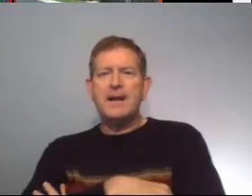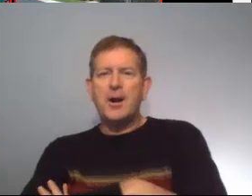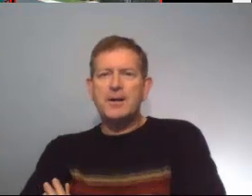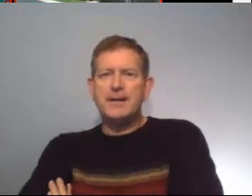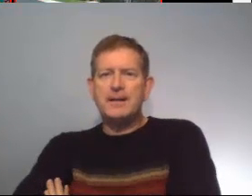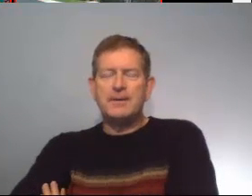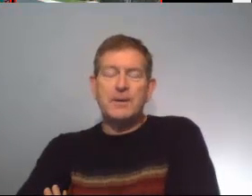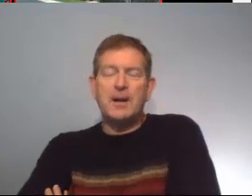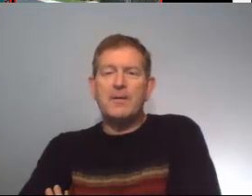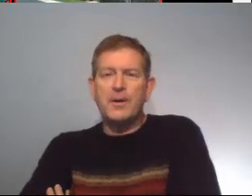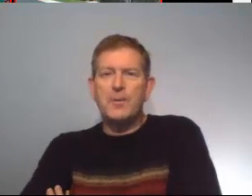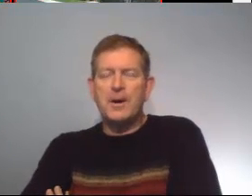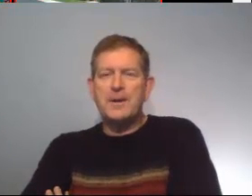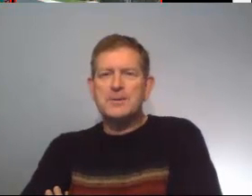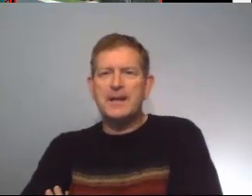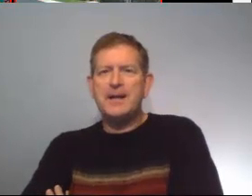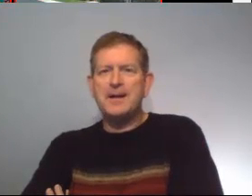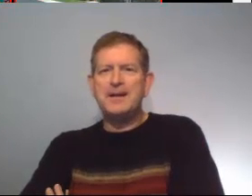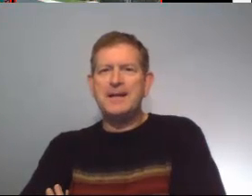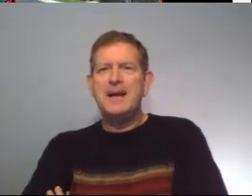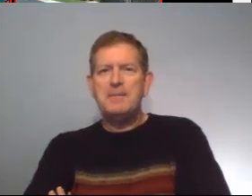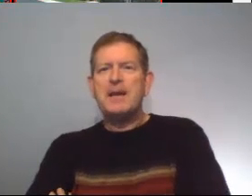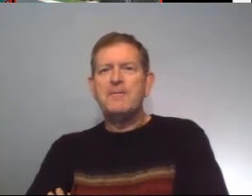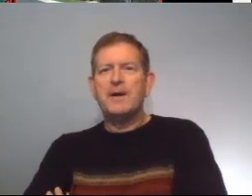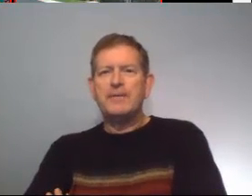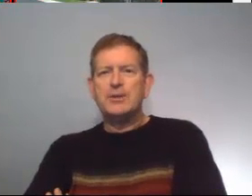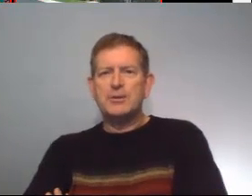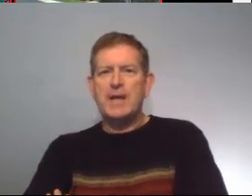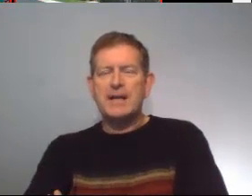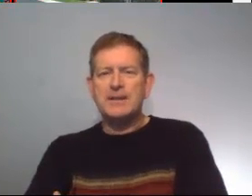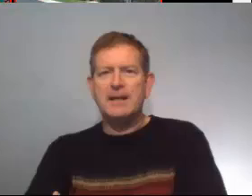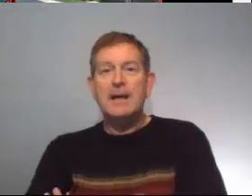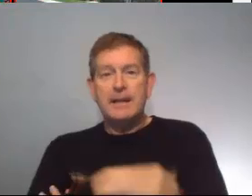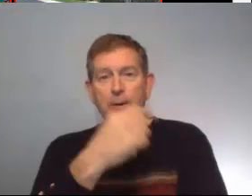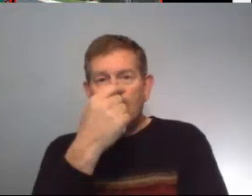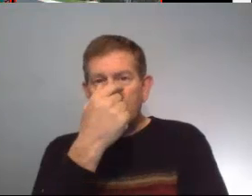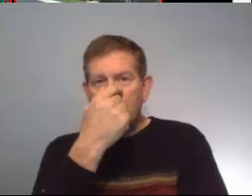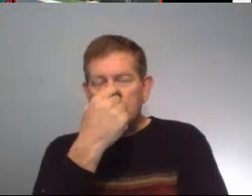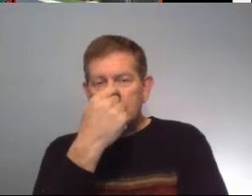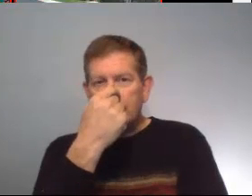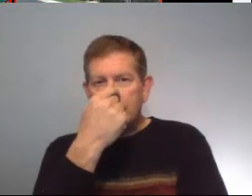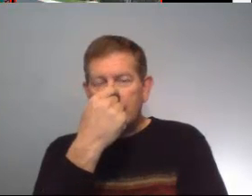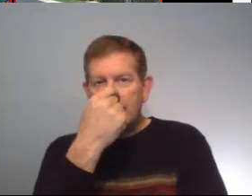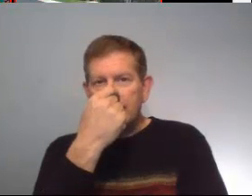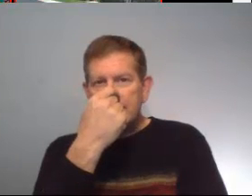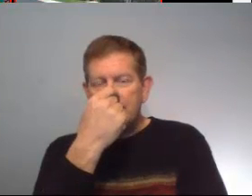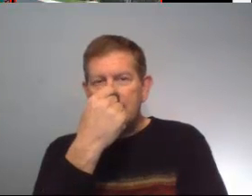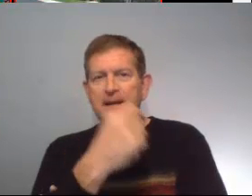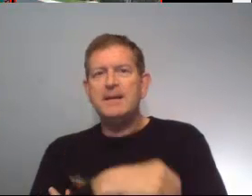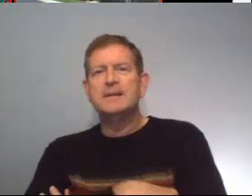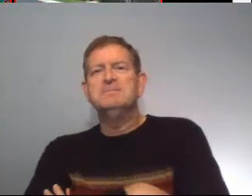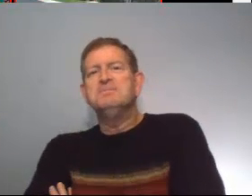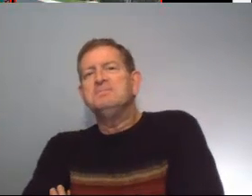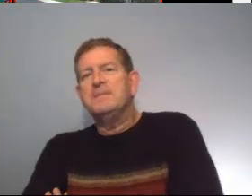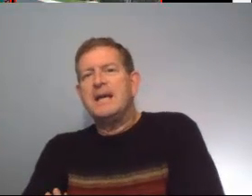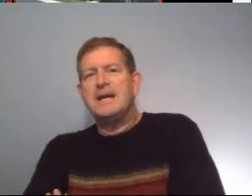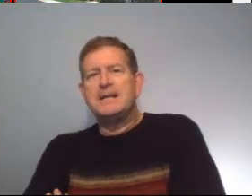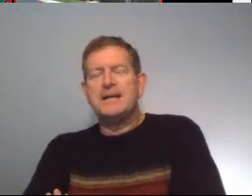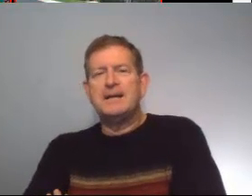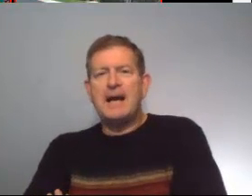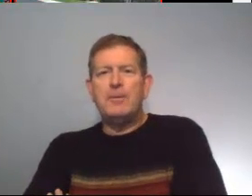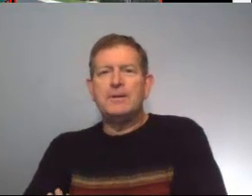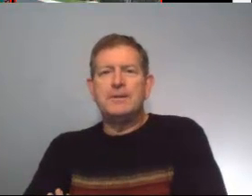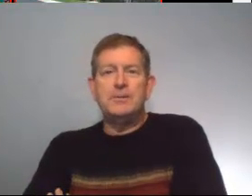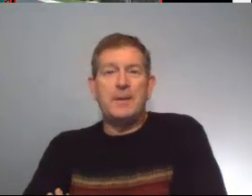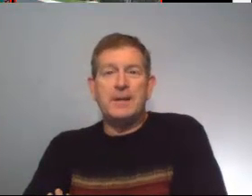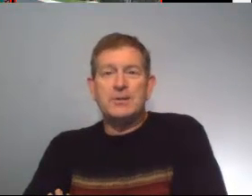of lightheartedly. We got along very well, but it was lightheartedly making fun of each other's accent. They would hold their noses when they tried to imitate me,